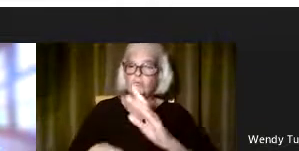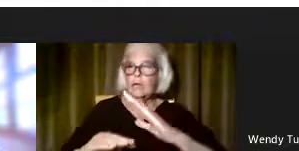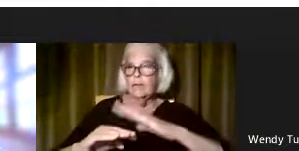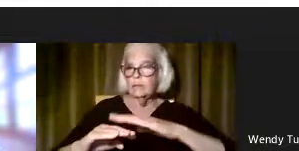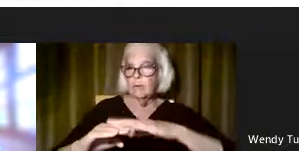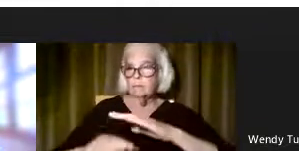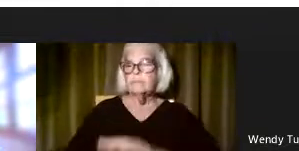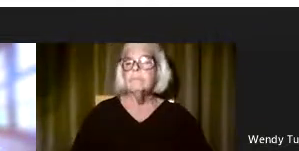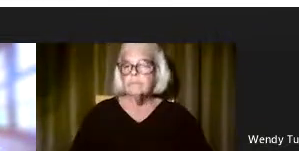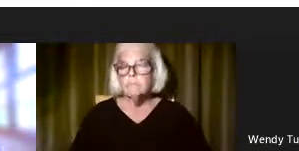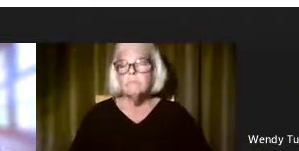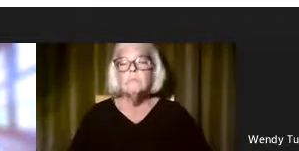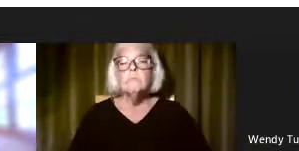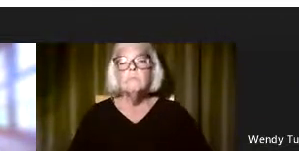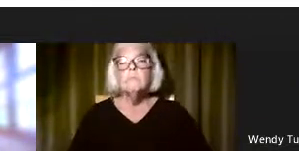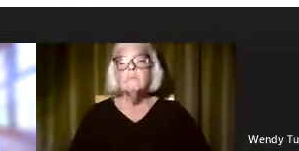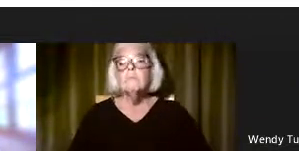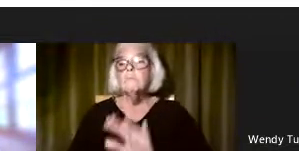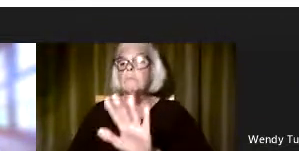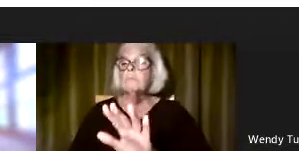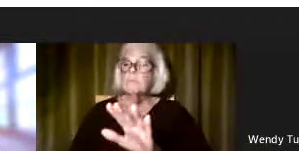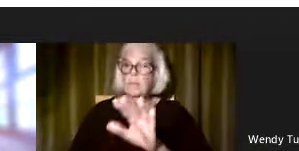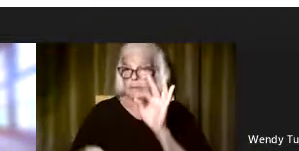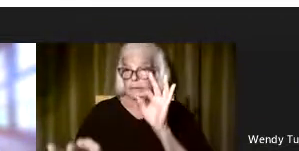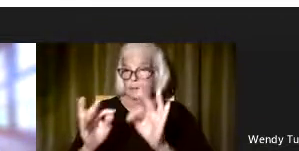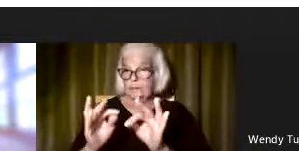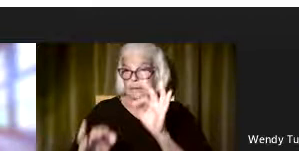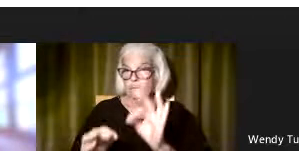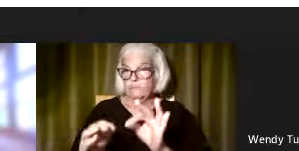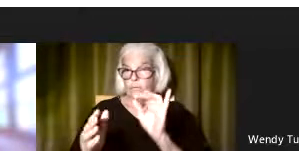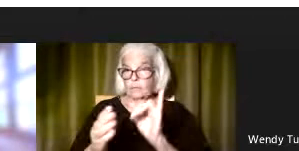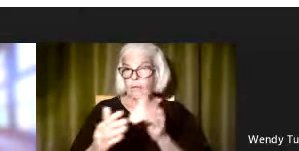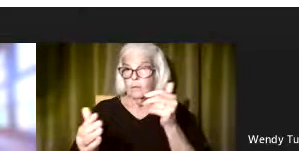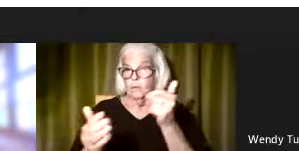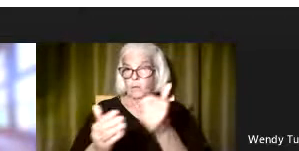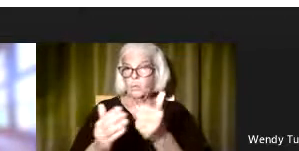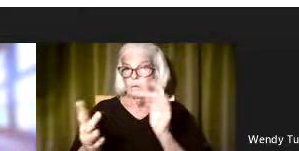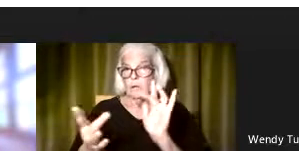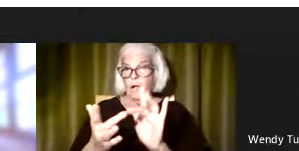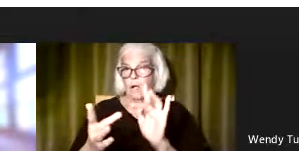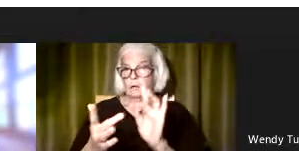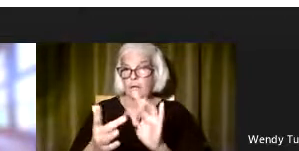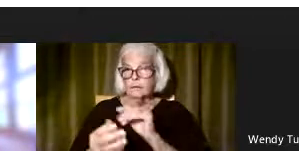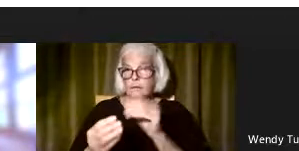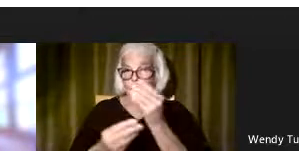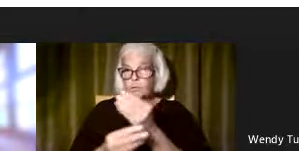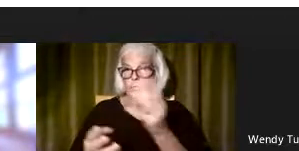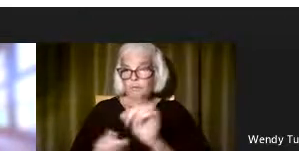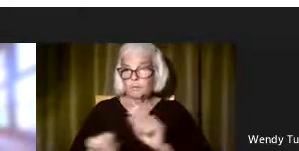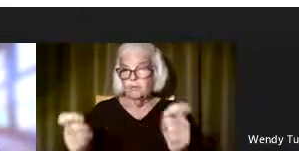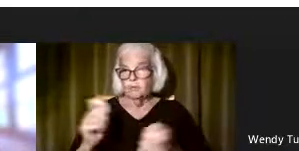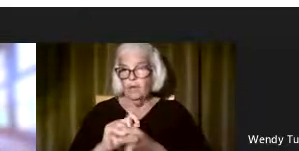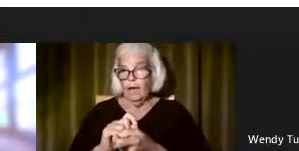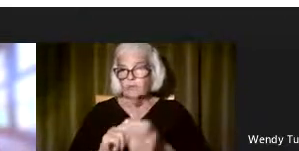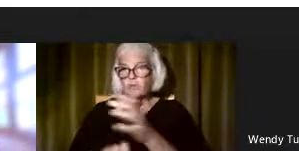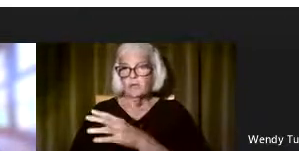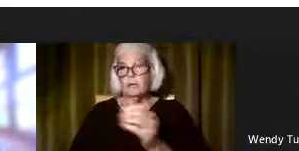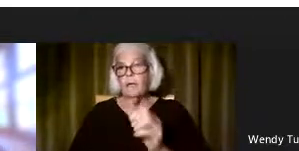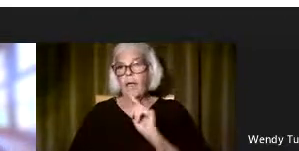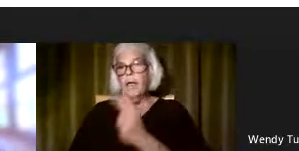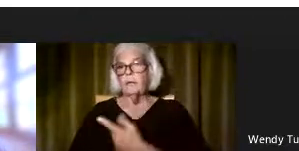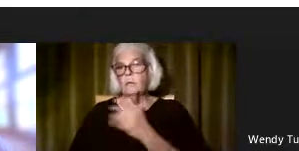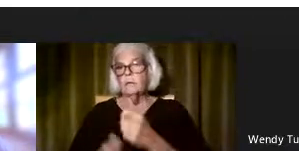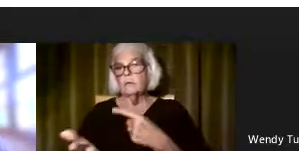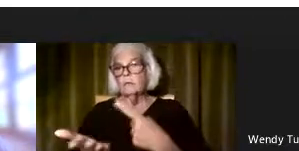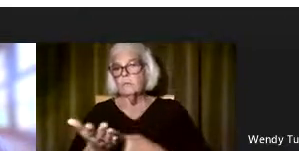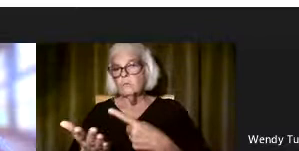if that close contact information change, we might go back to a time where we're going back to pre-pandemic symptomatic protocols set up